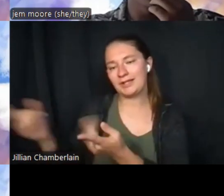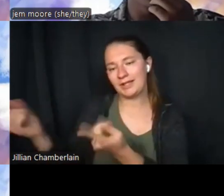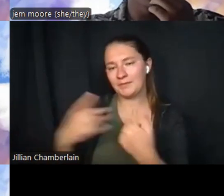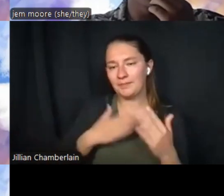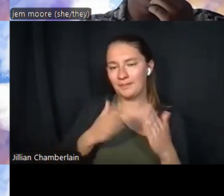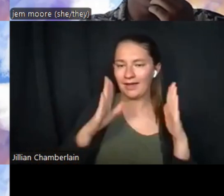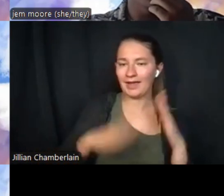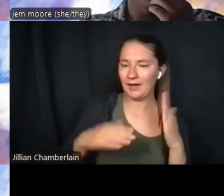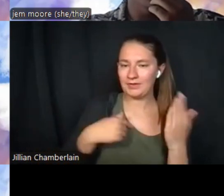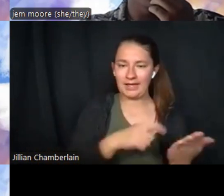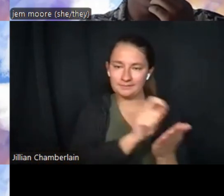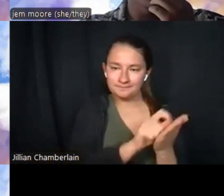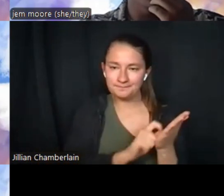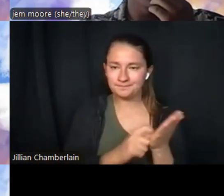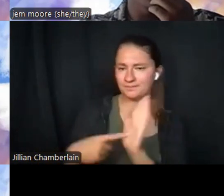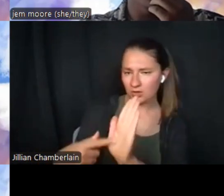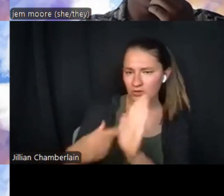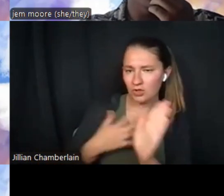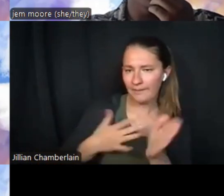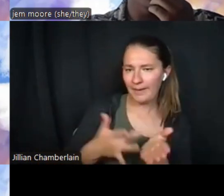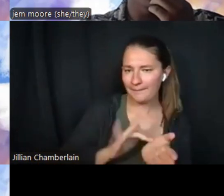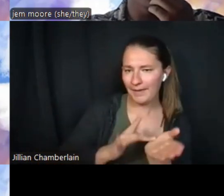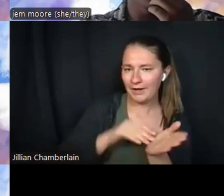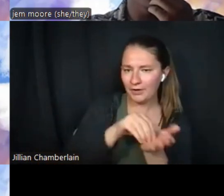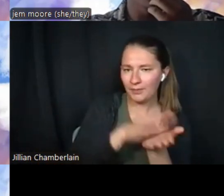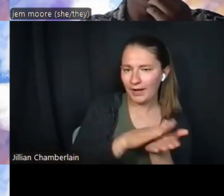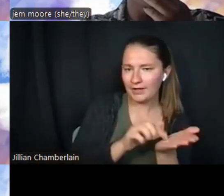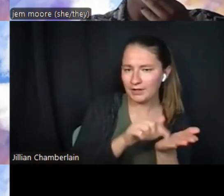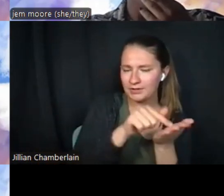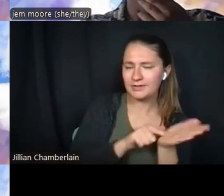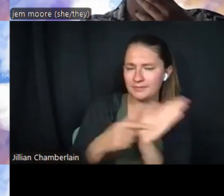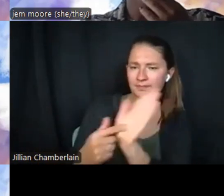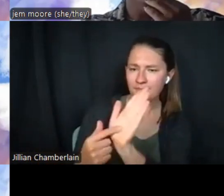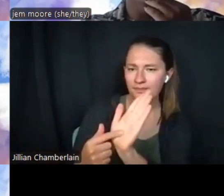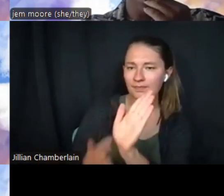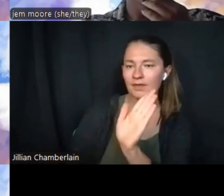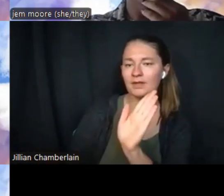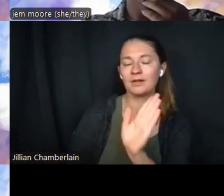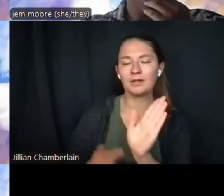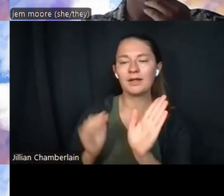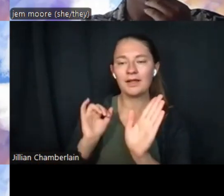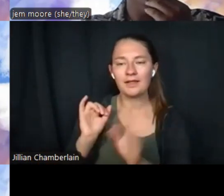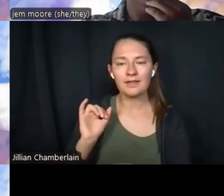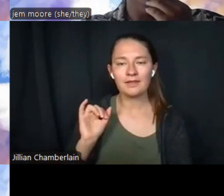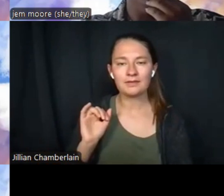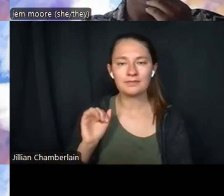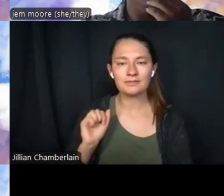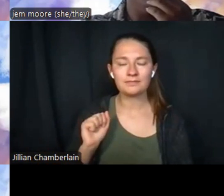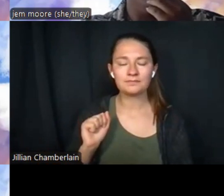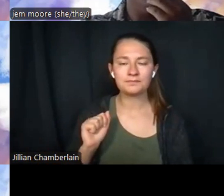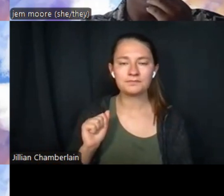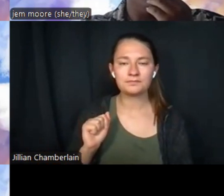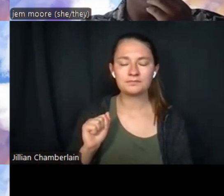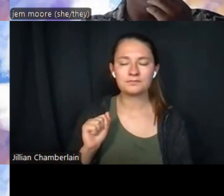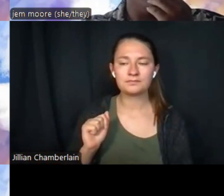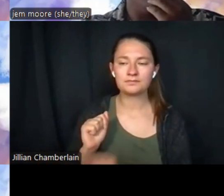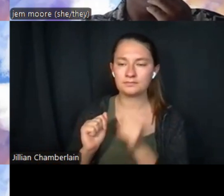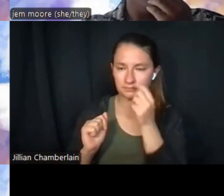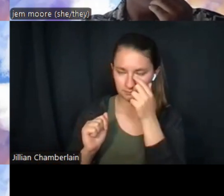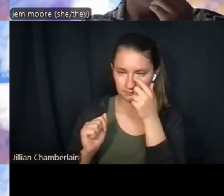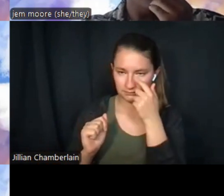my notes. I showed him my medical records, and that was something that I think